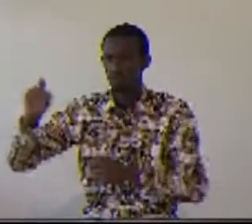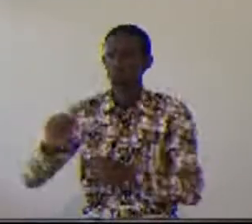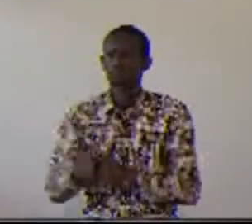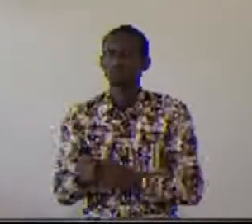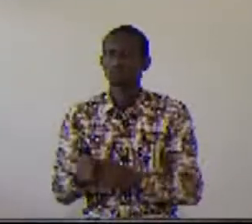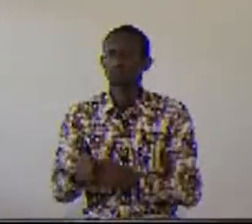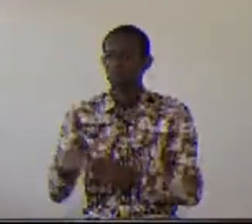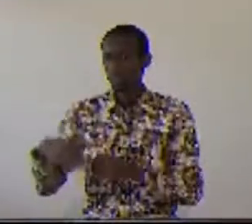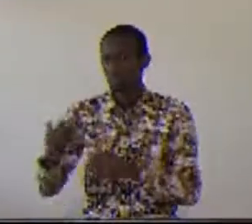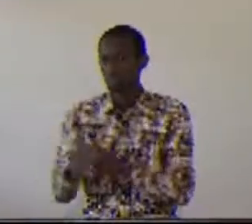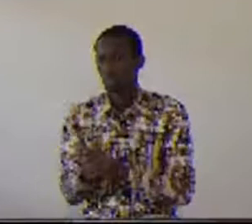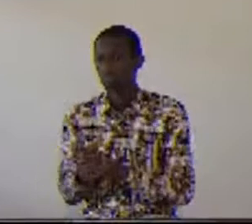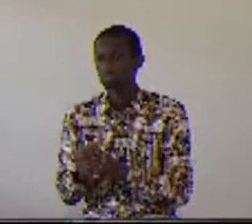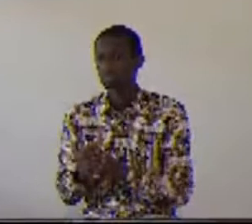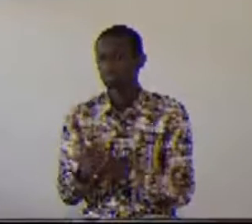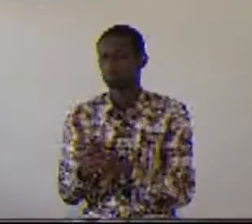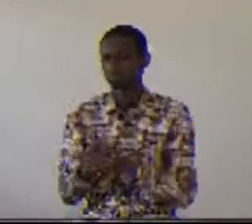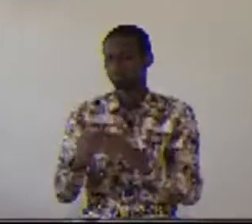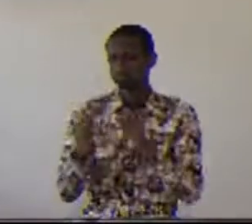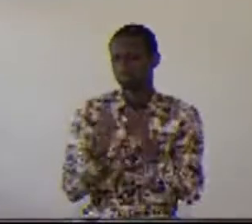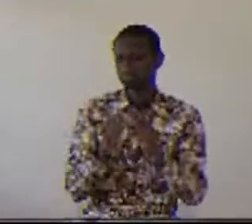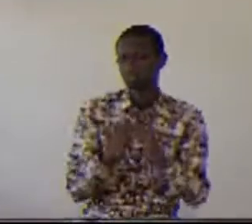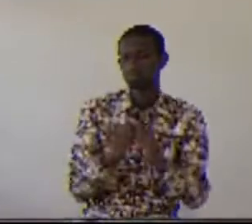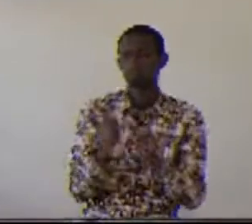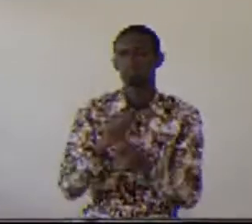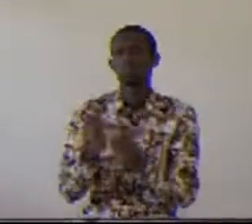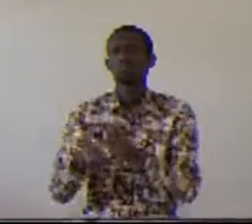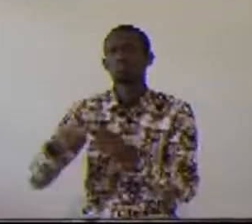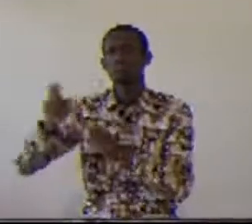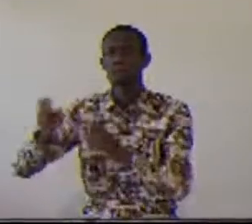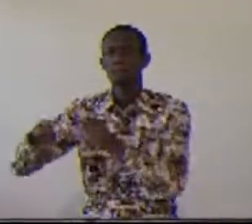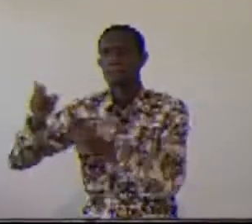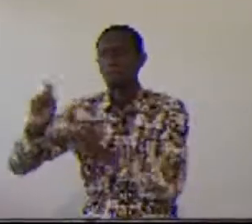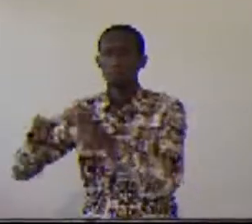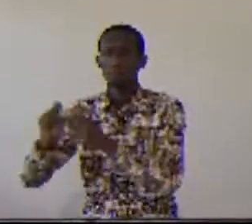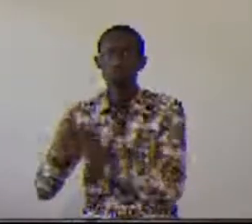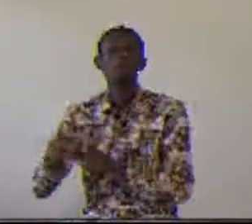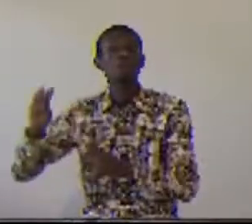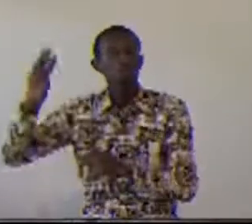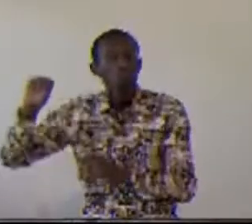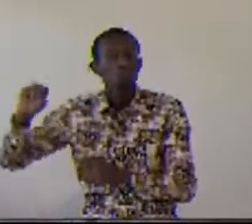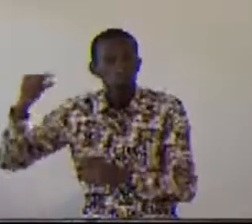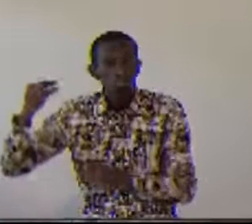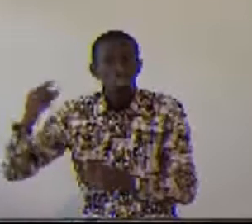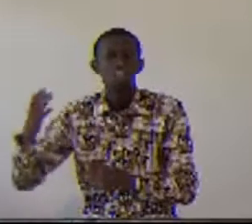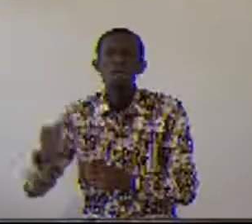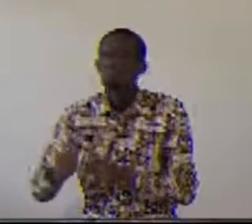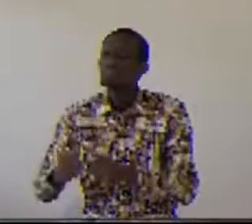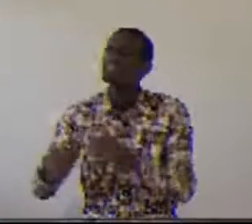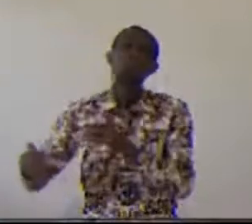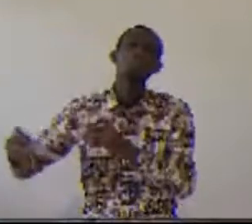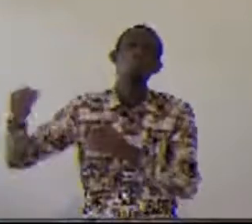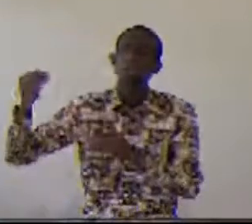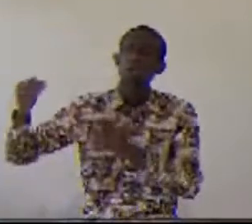and boiling point will increase in this order. So aluminum has the highest melting and boiling